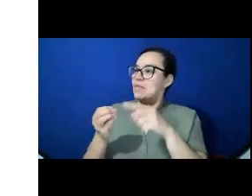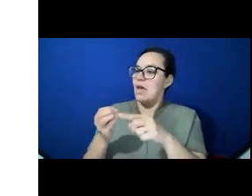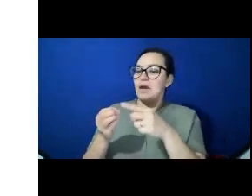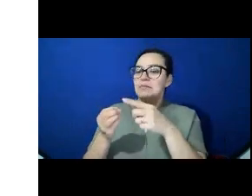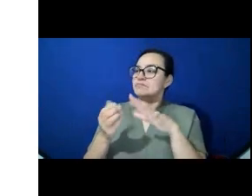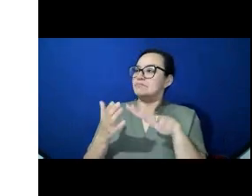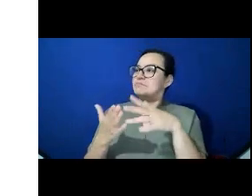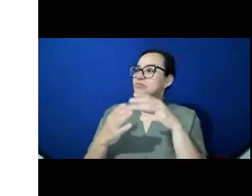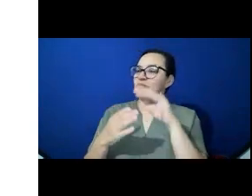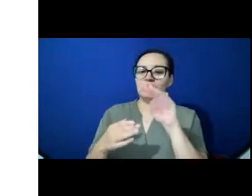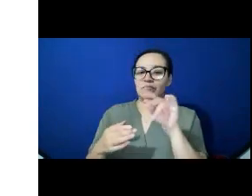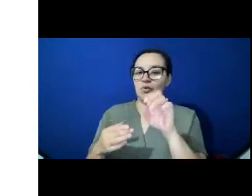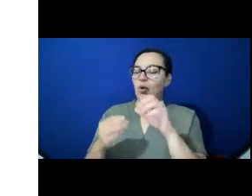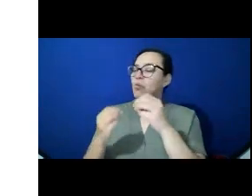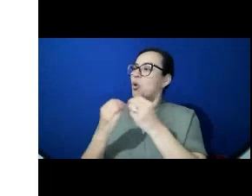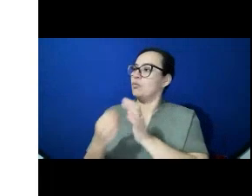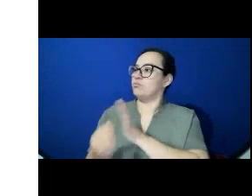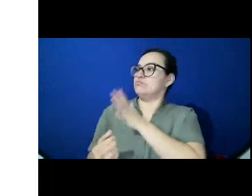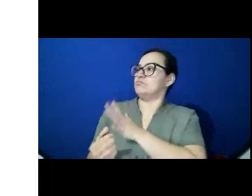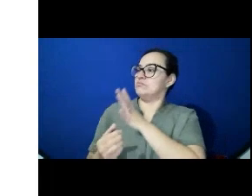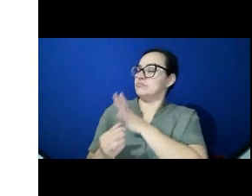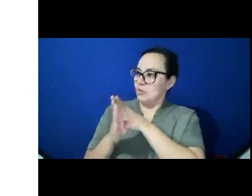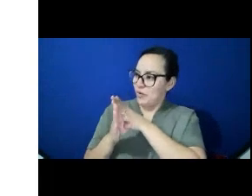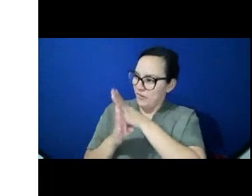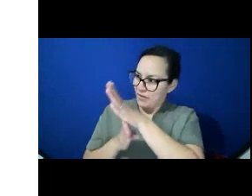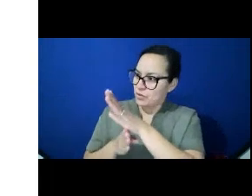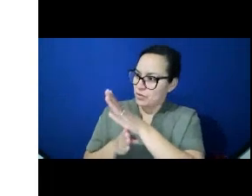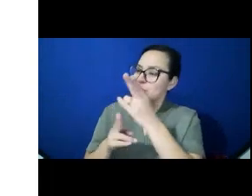in a more stricter environment.